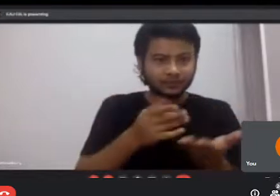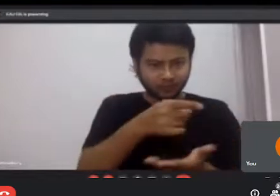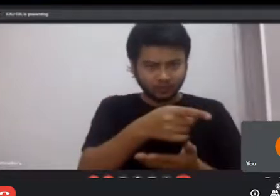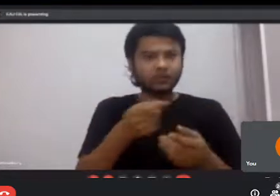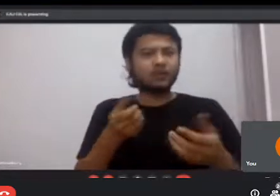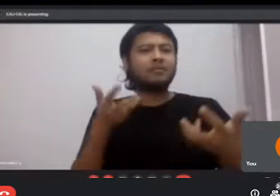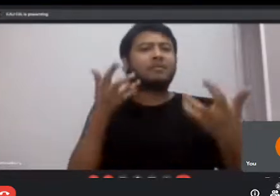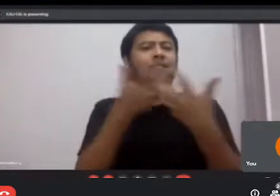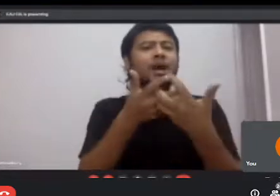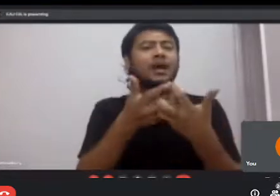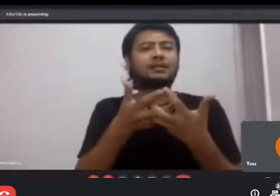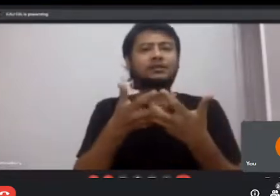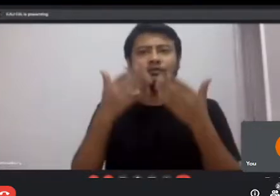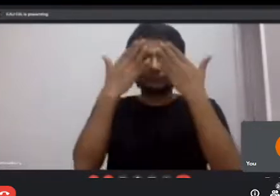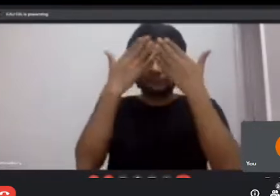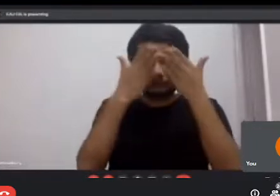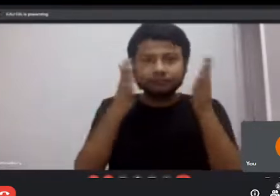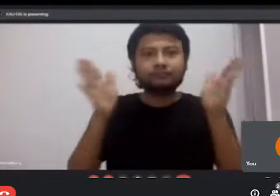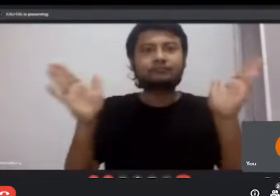research.